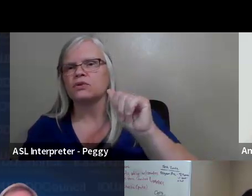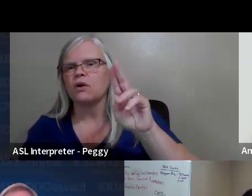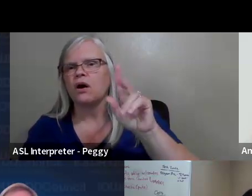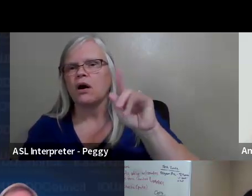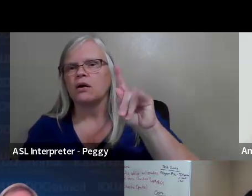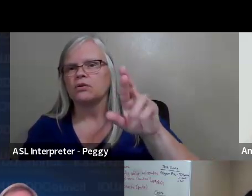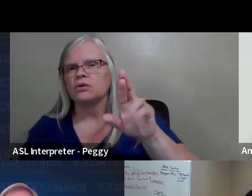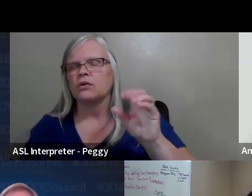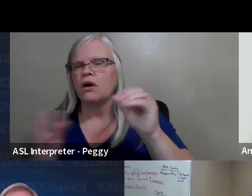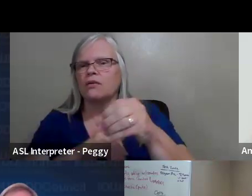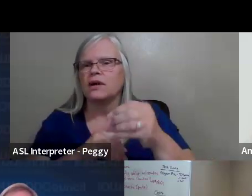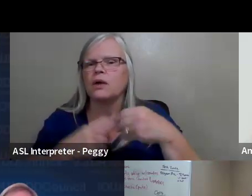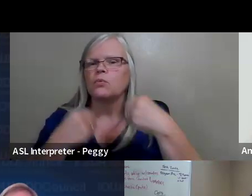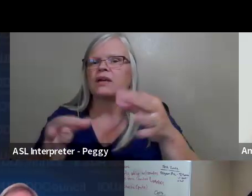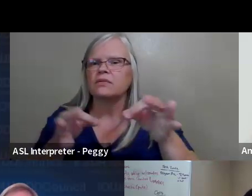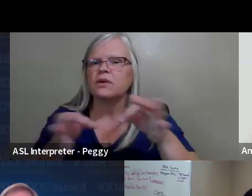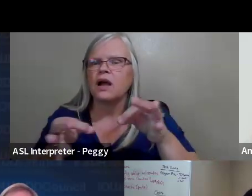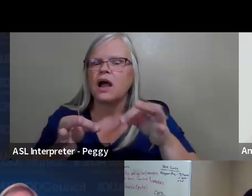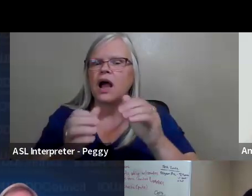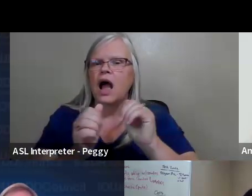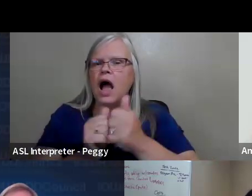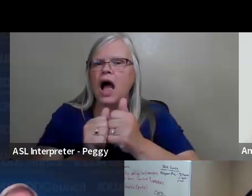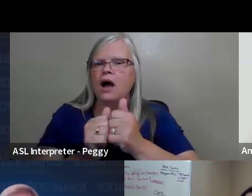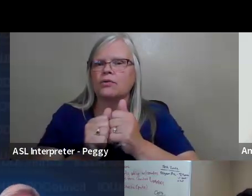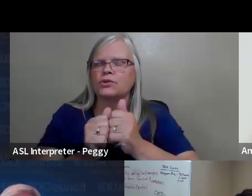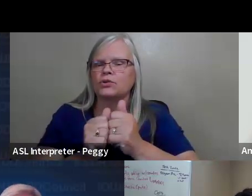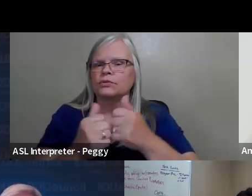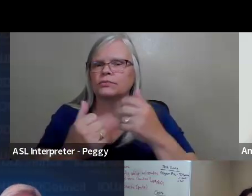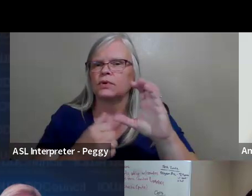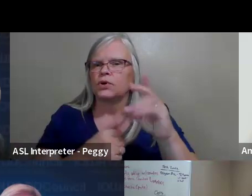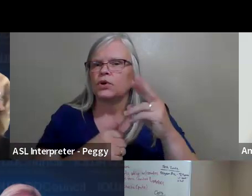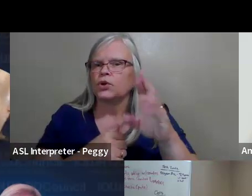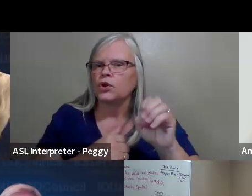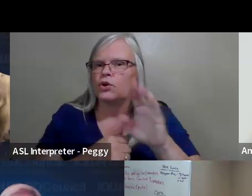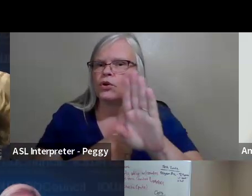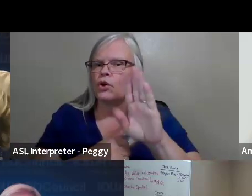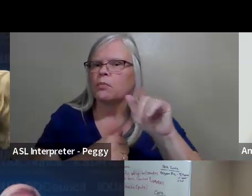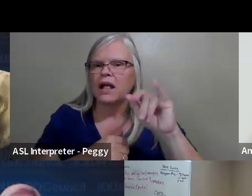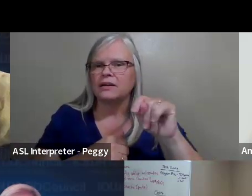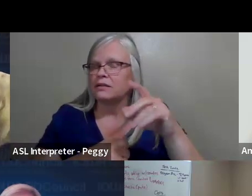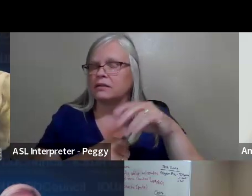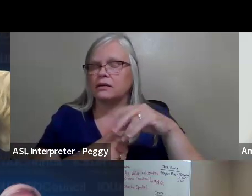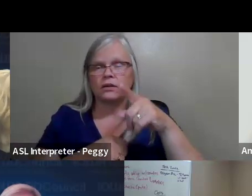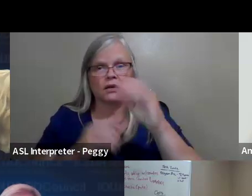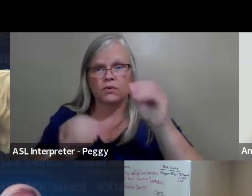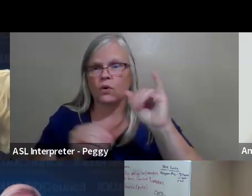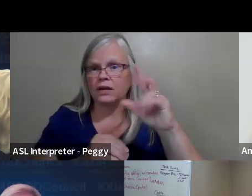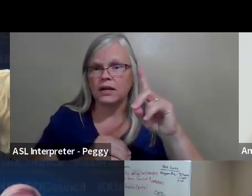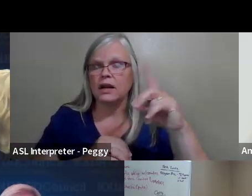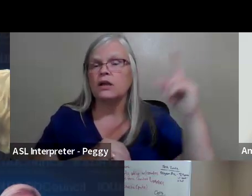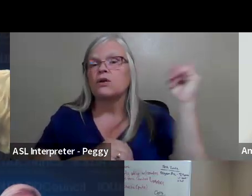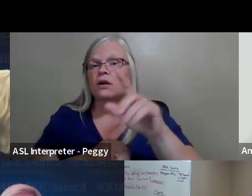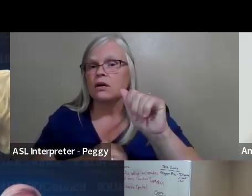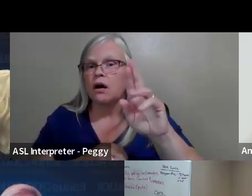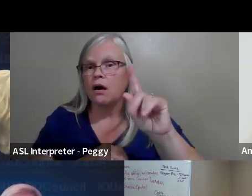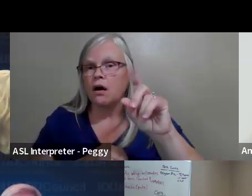instructions on how to, what we call, cure that ballot. So if you didn't have ID, you come back to the auditor's office within a week